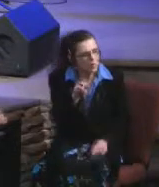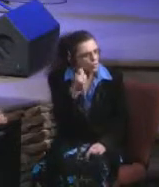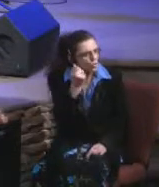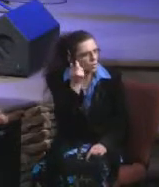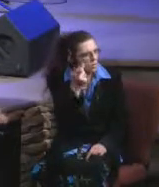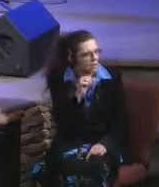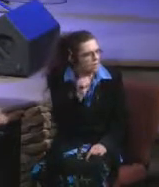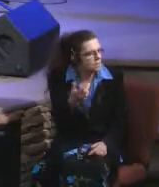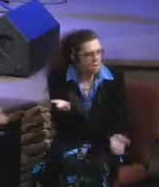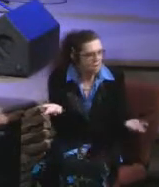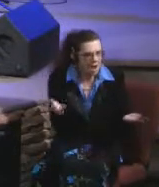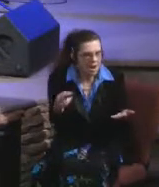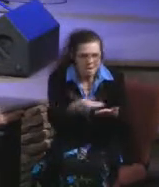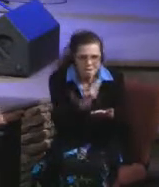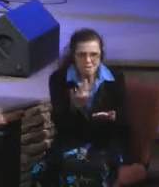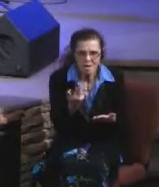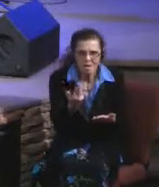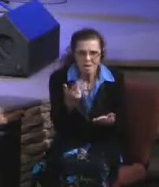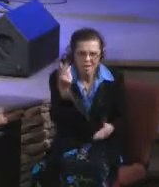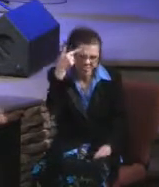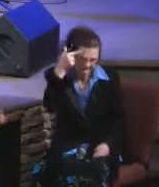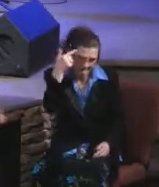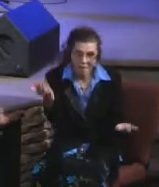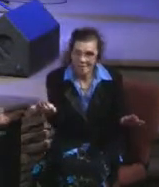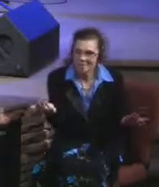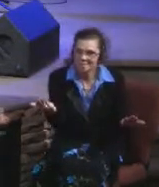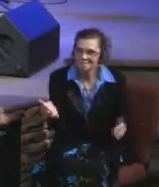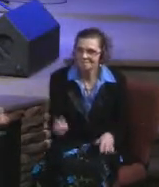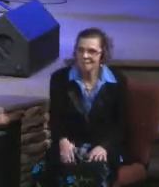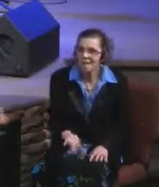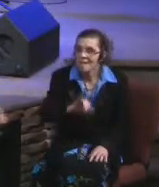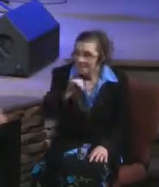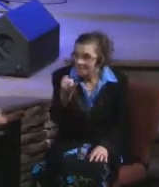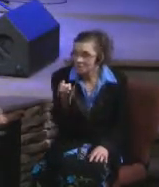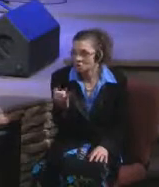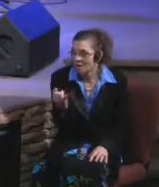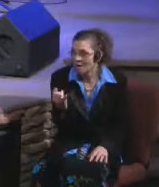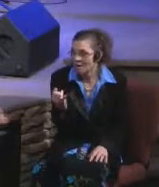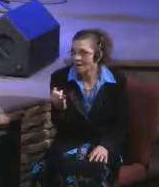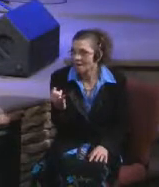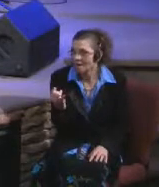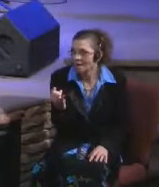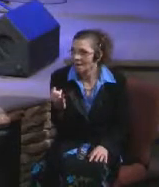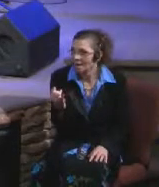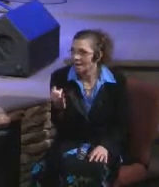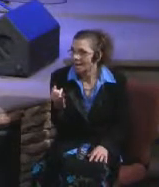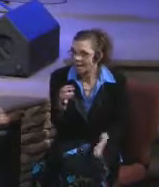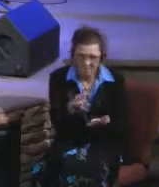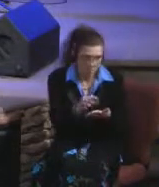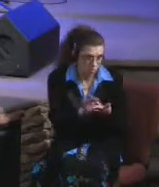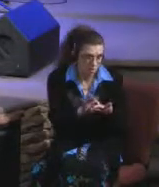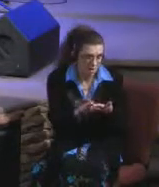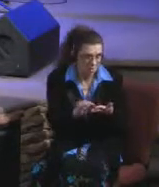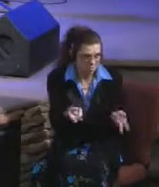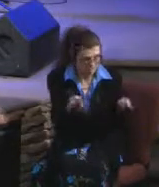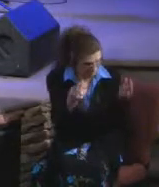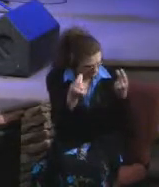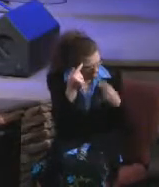understand this is not a new thought here that Joshua is coming, or the writer's coming up with,